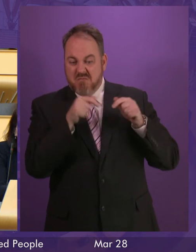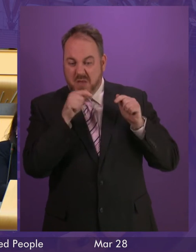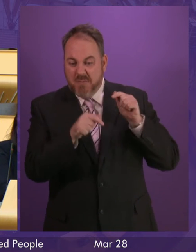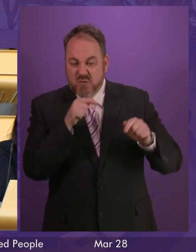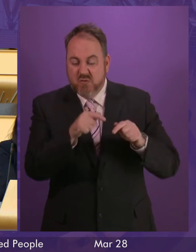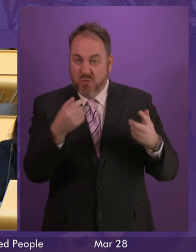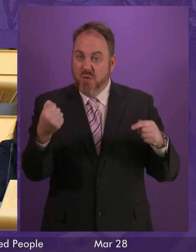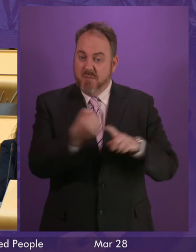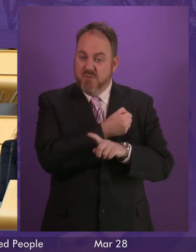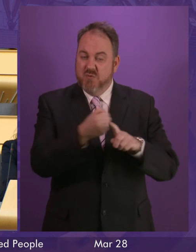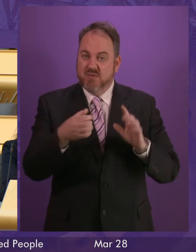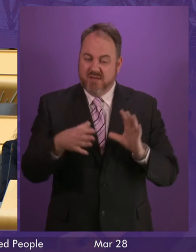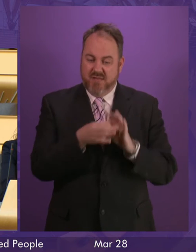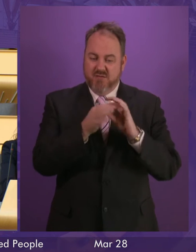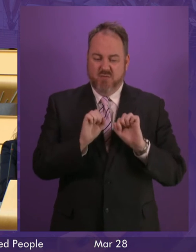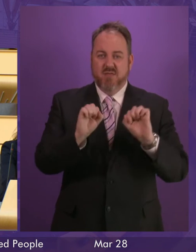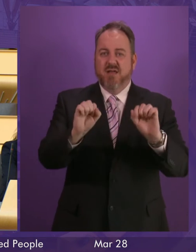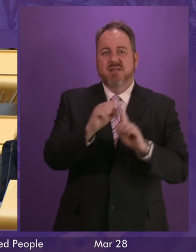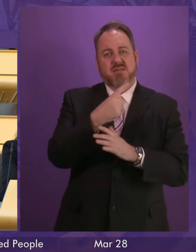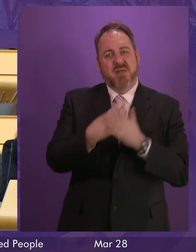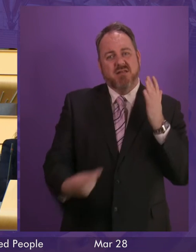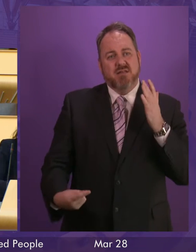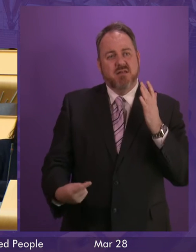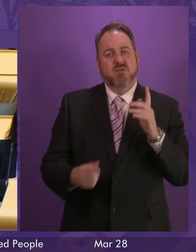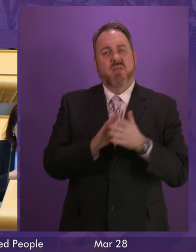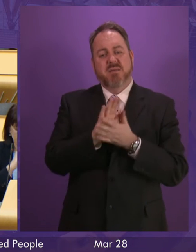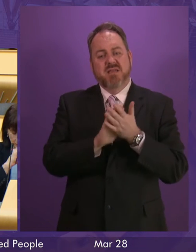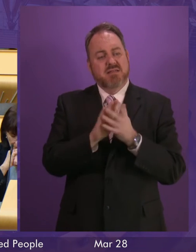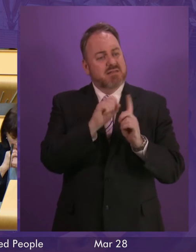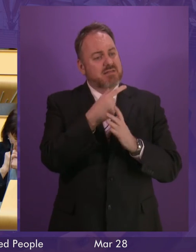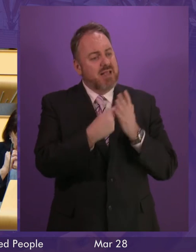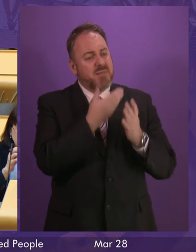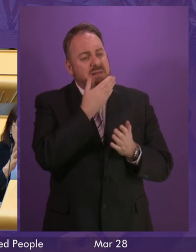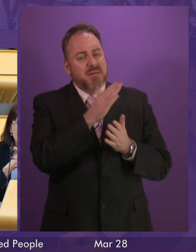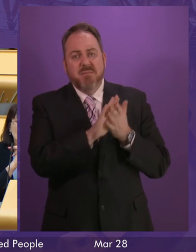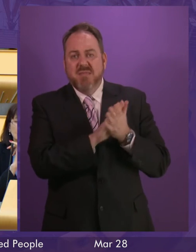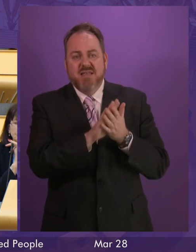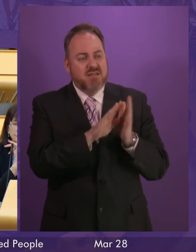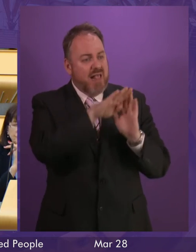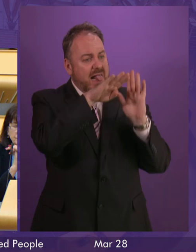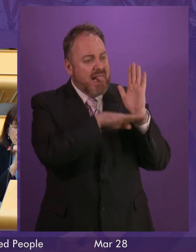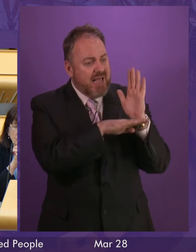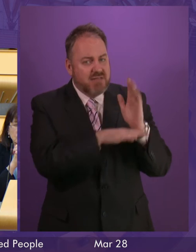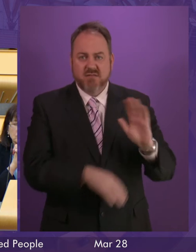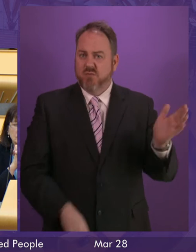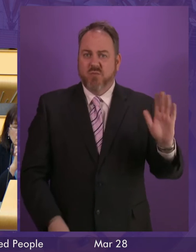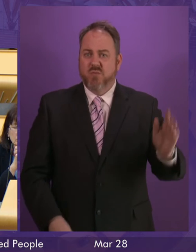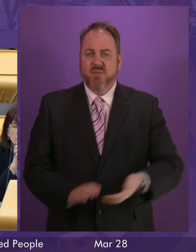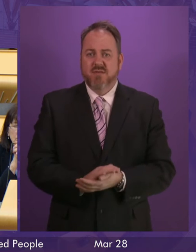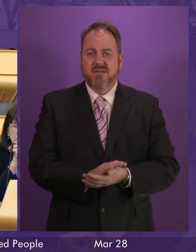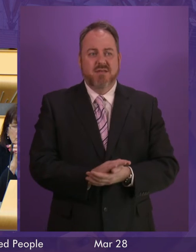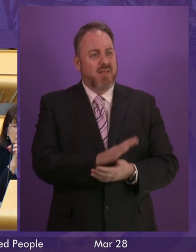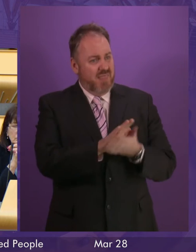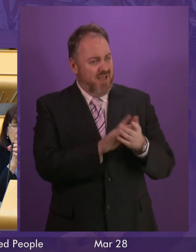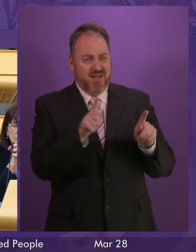So we should be clear that a person is not less or unable to do something because of their medical condition, nor are they less of a